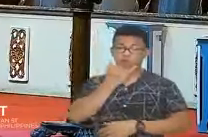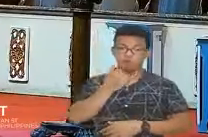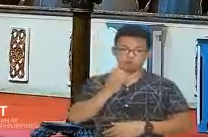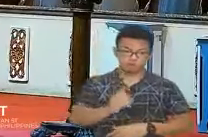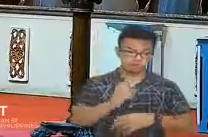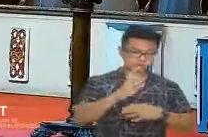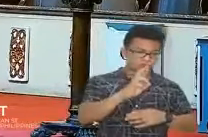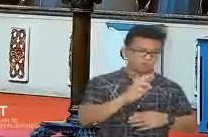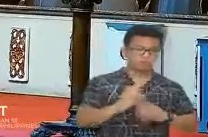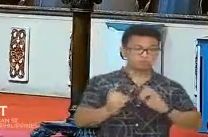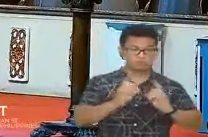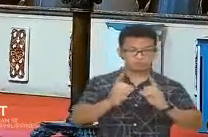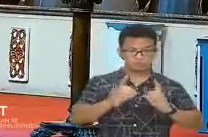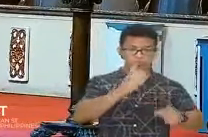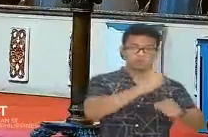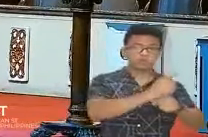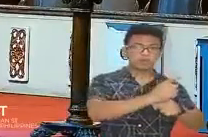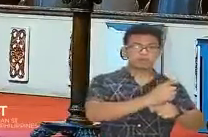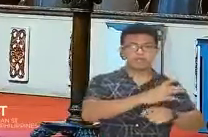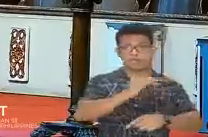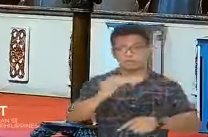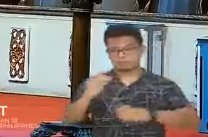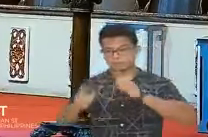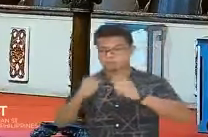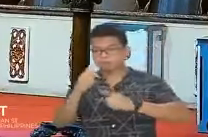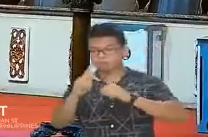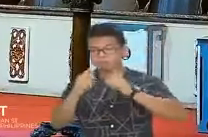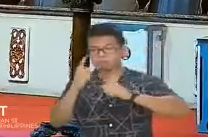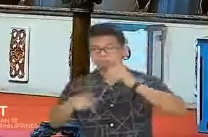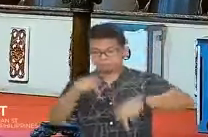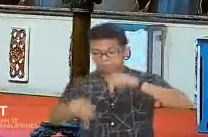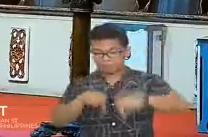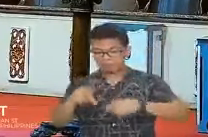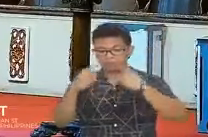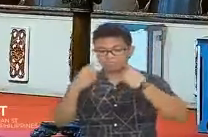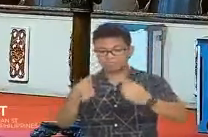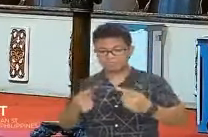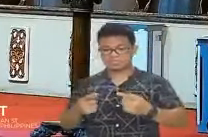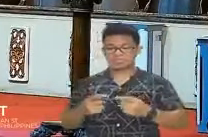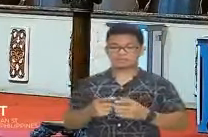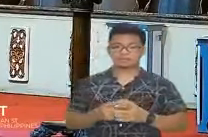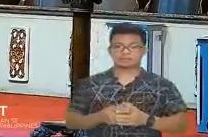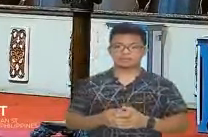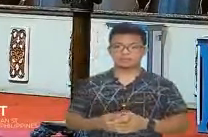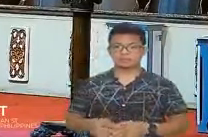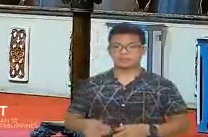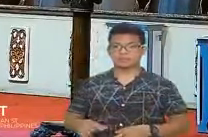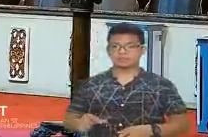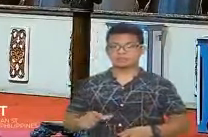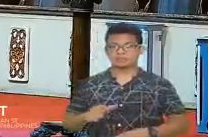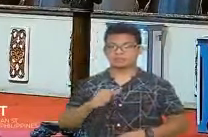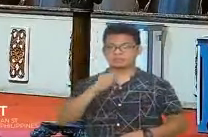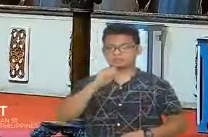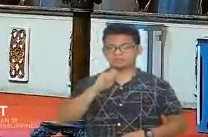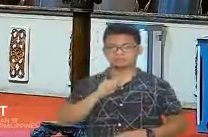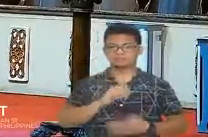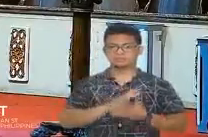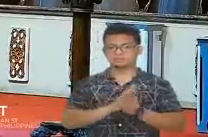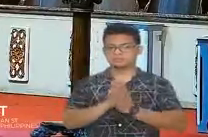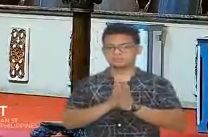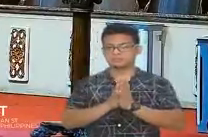And the people answered him not a word. In other words, Elijah was saying to the people, don't be